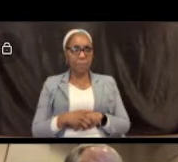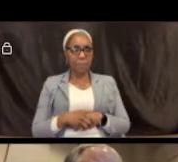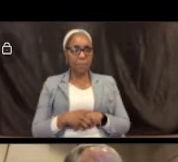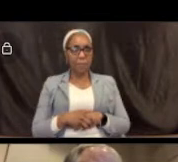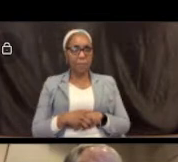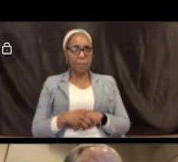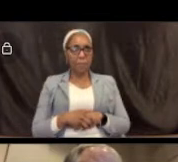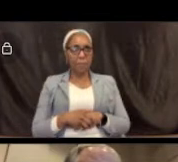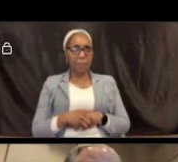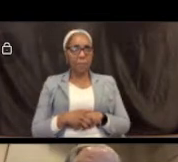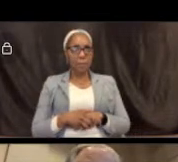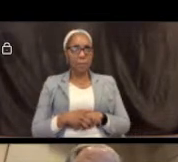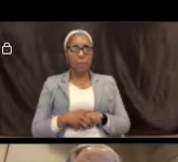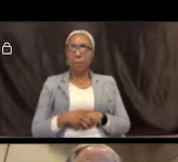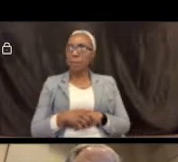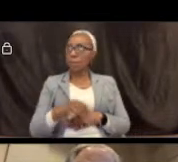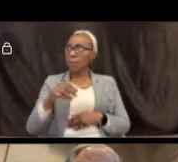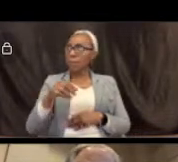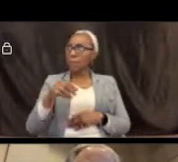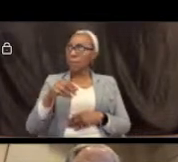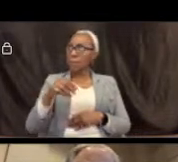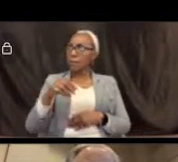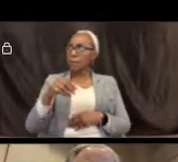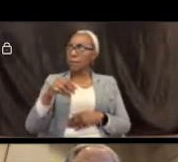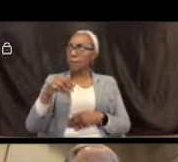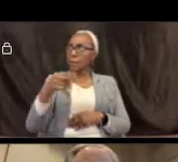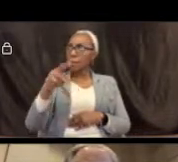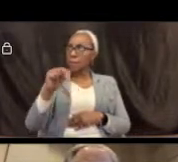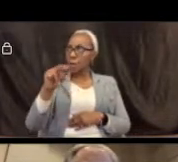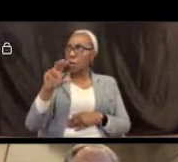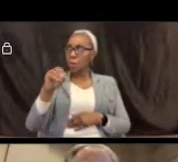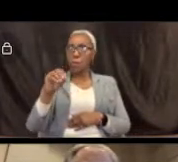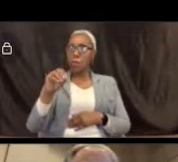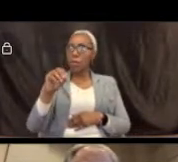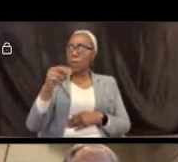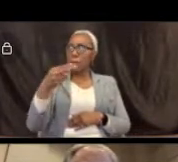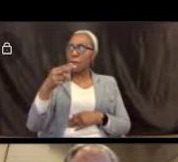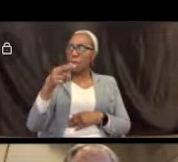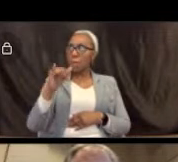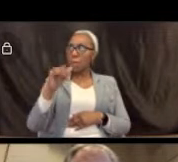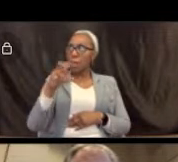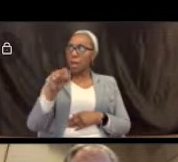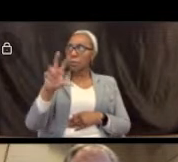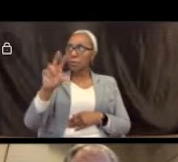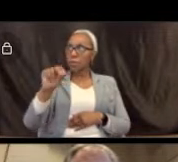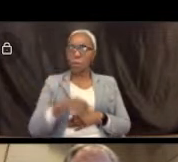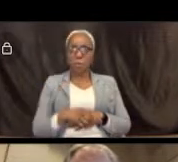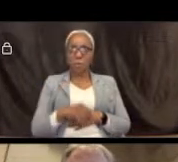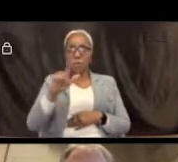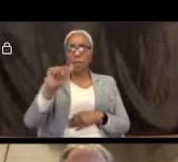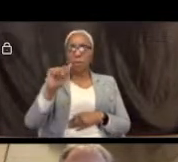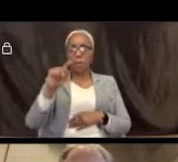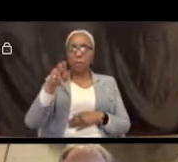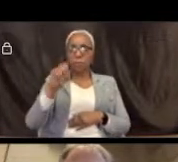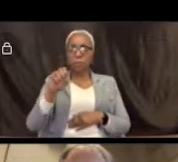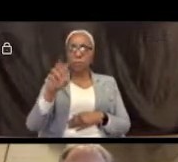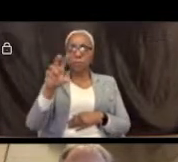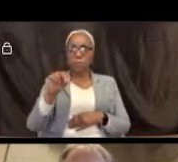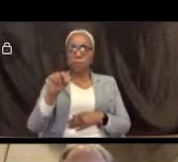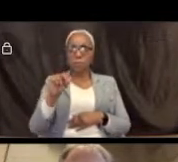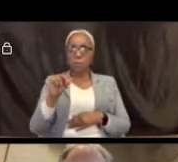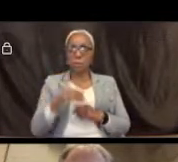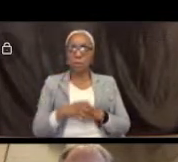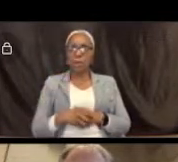Haynes, No. Hodge, No. Latour,